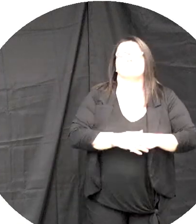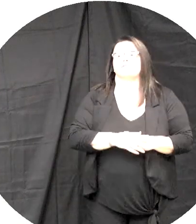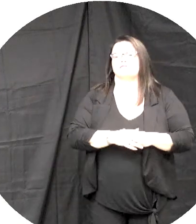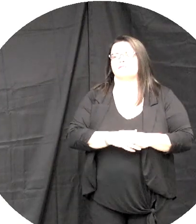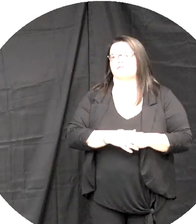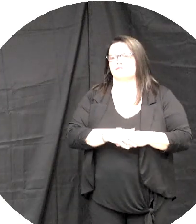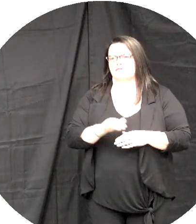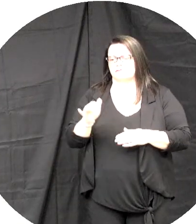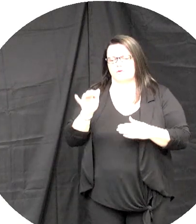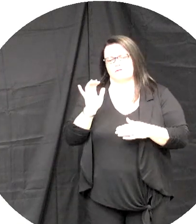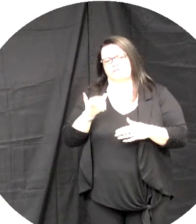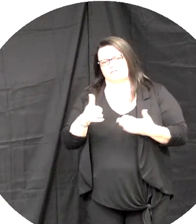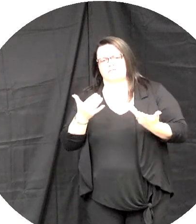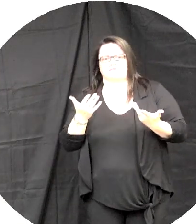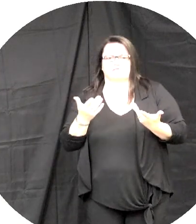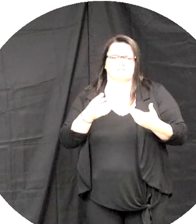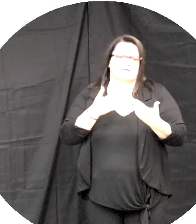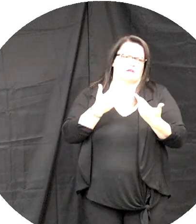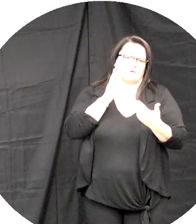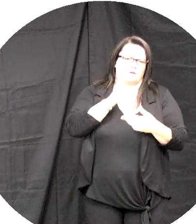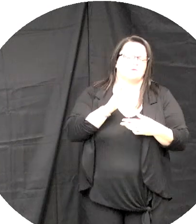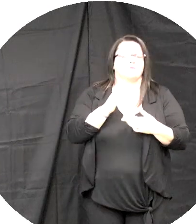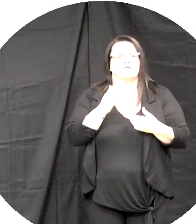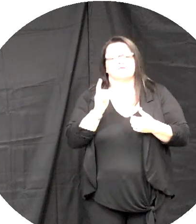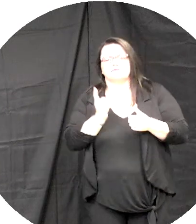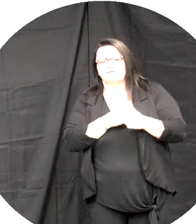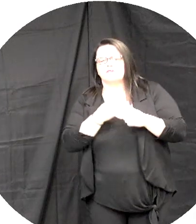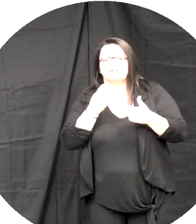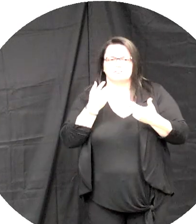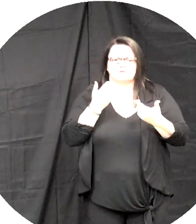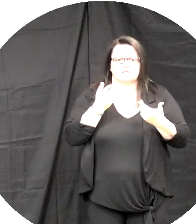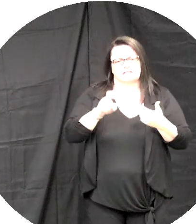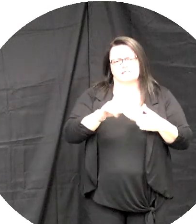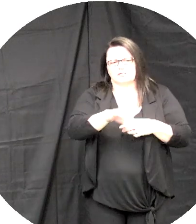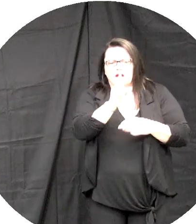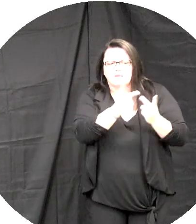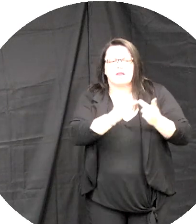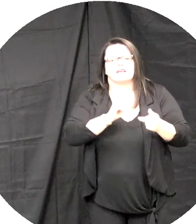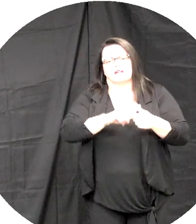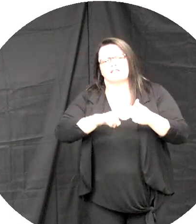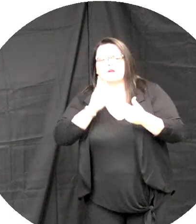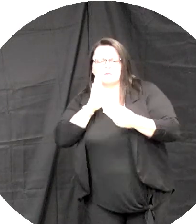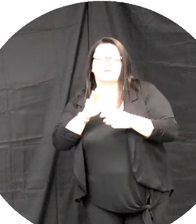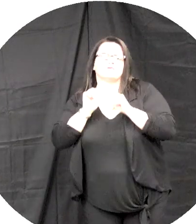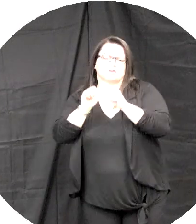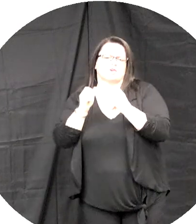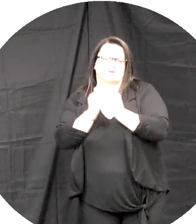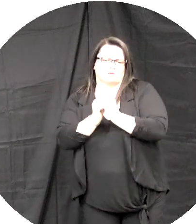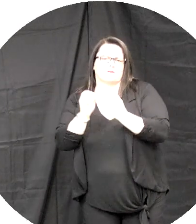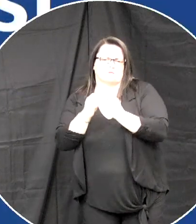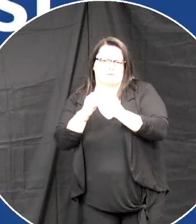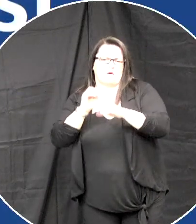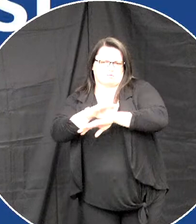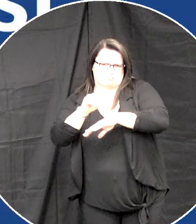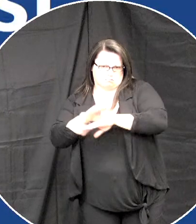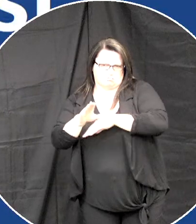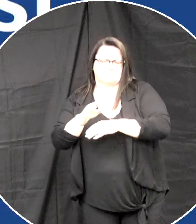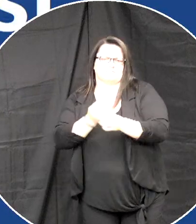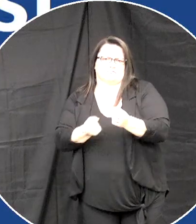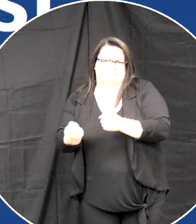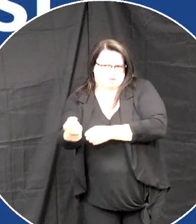with consultation to follow will proceed in due course as we enter the next school year. Mr.